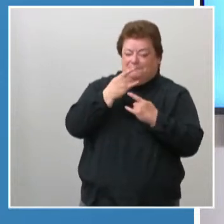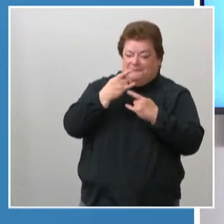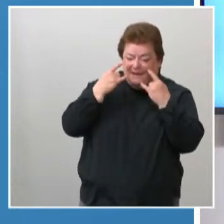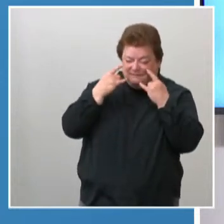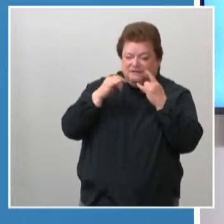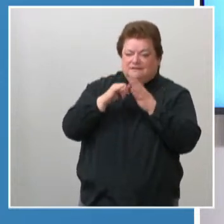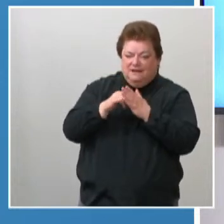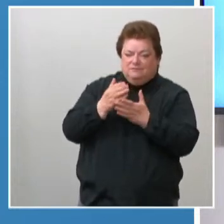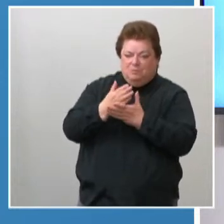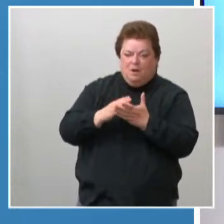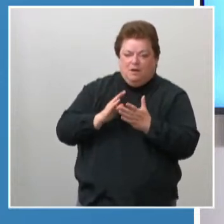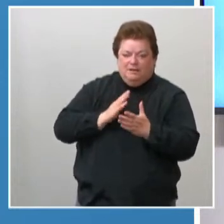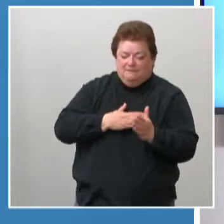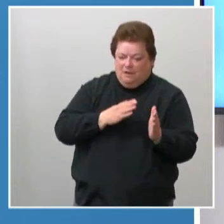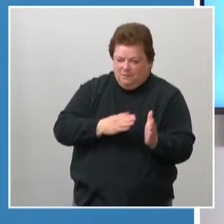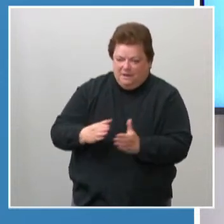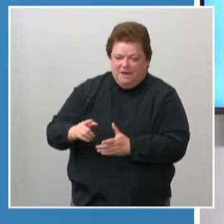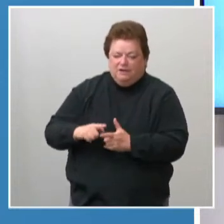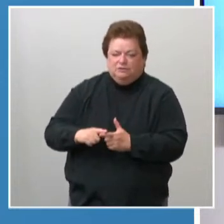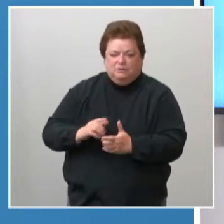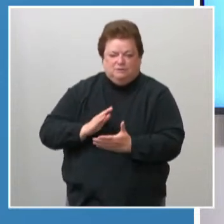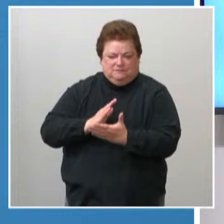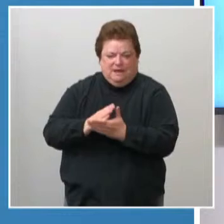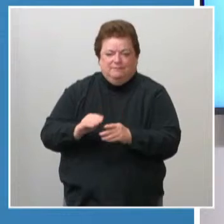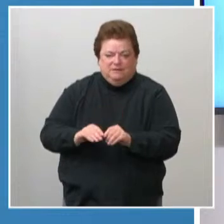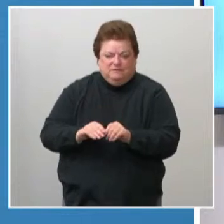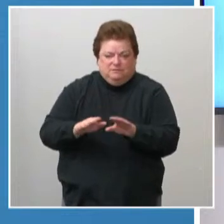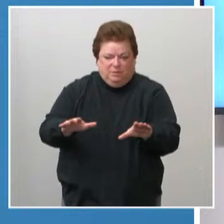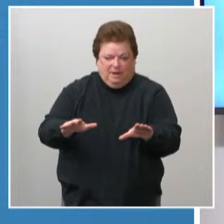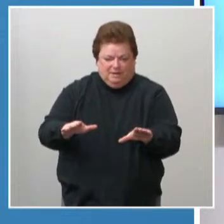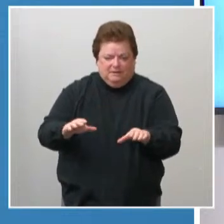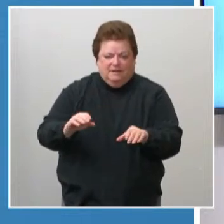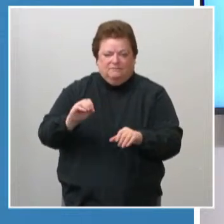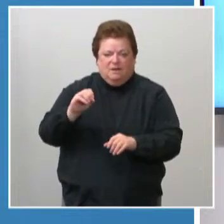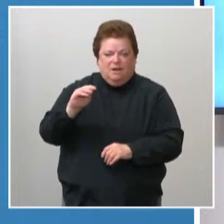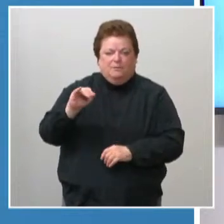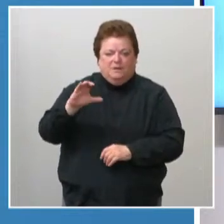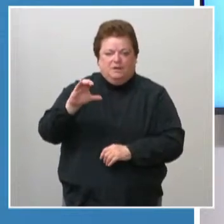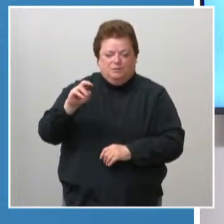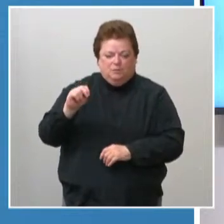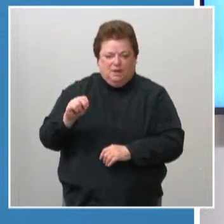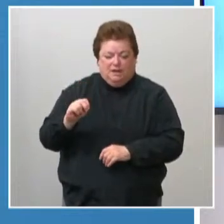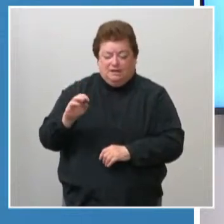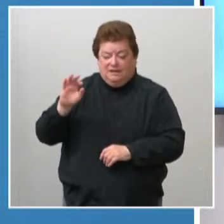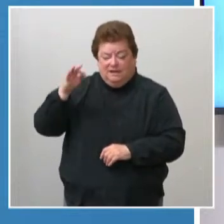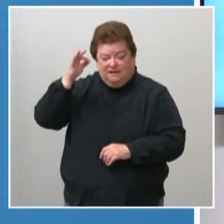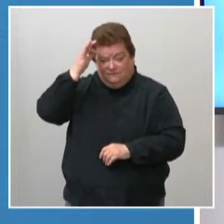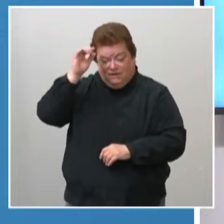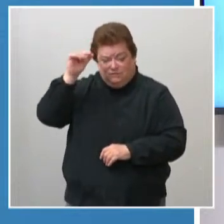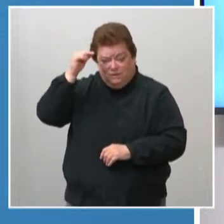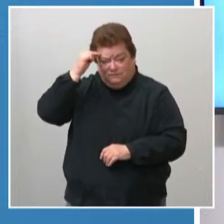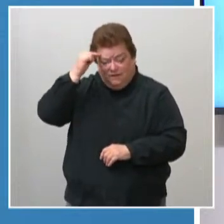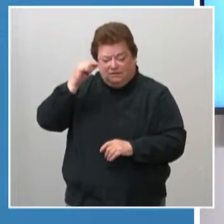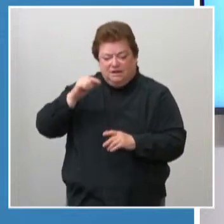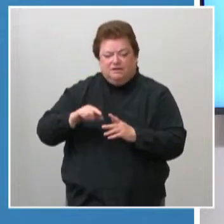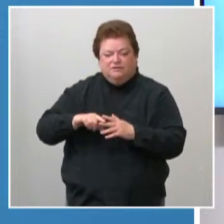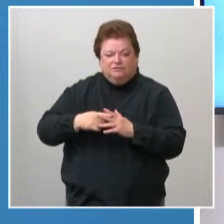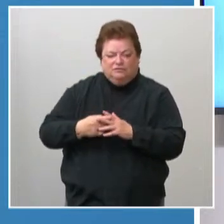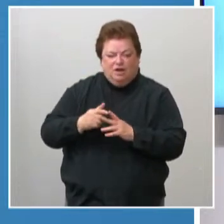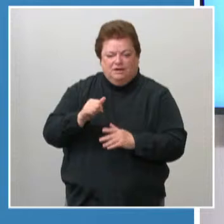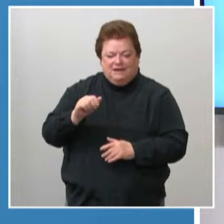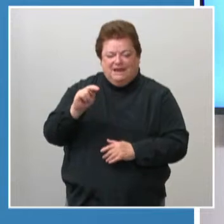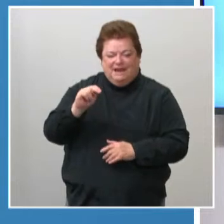of the strategy to slow the spread of the Omicron variant. The federal government recently launched an N95